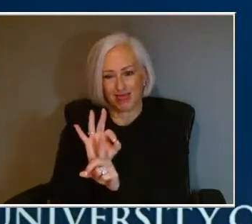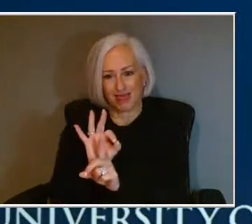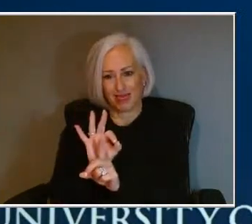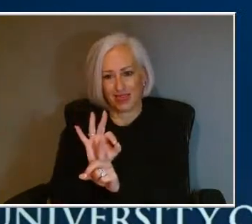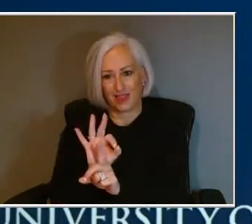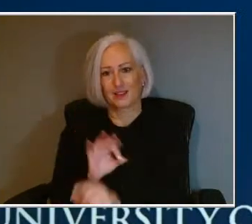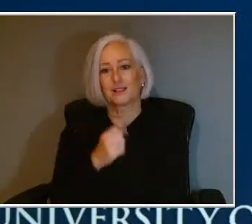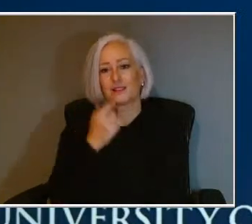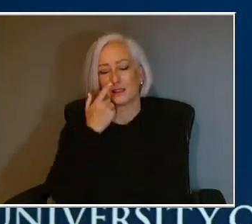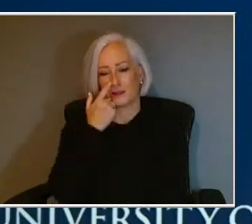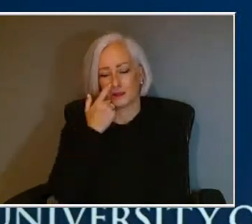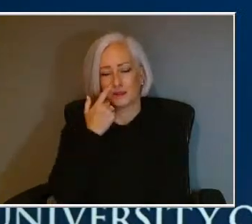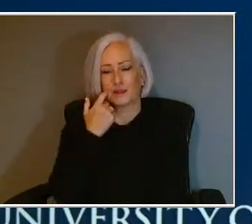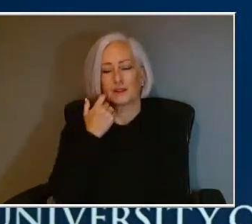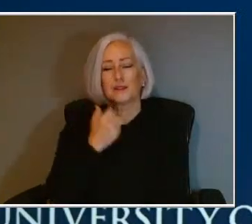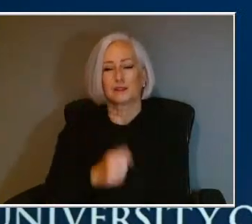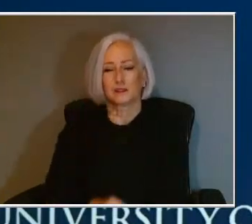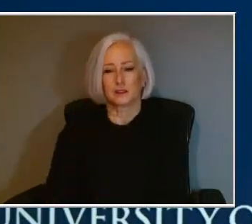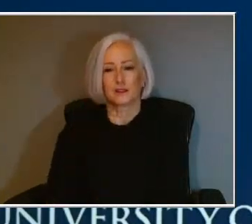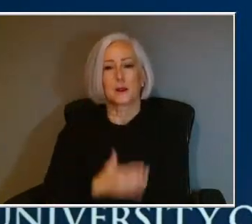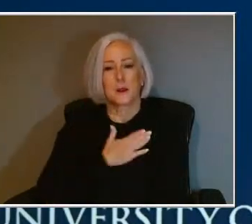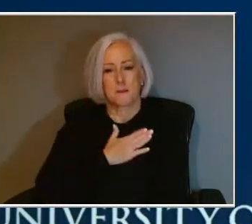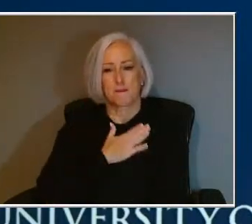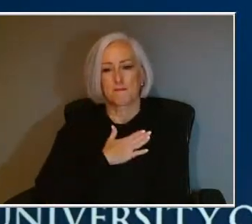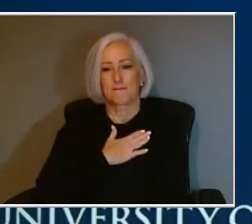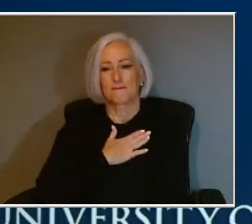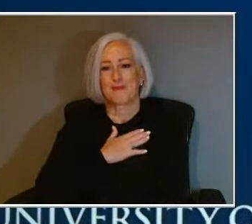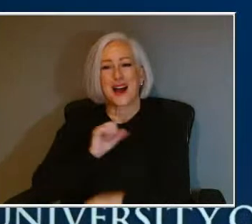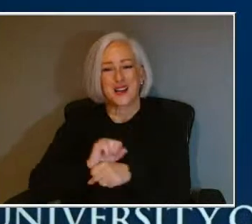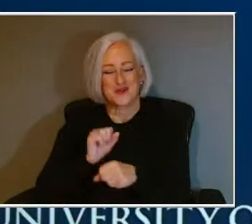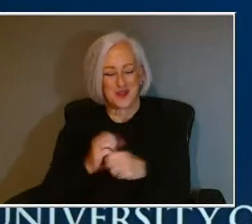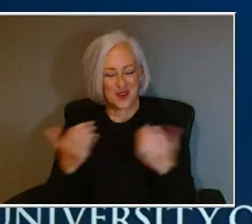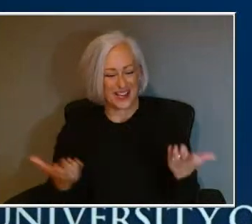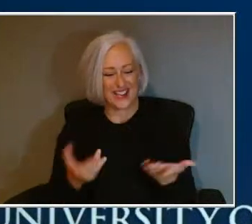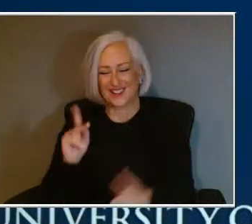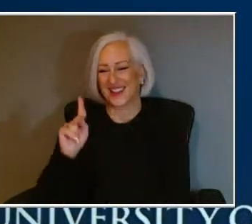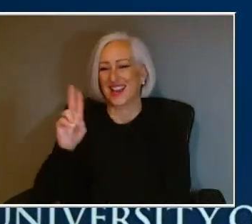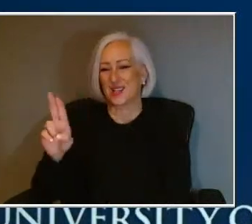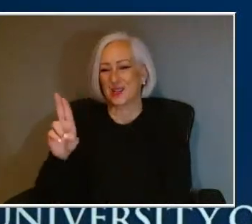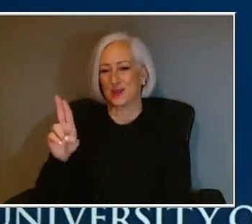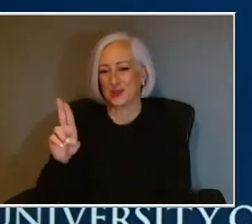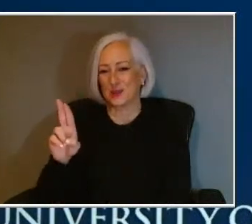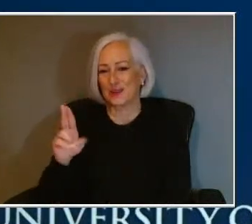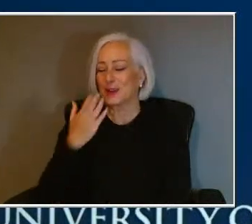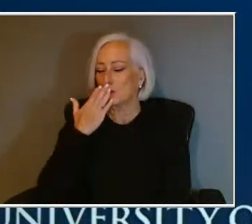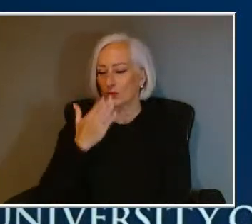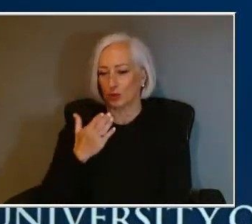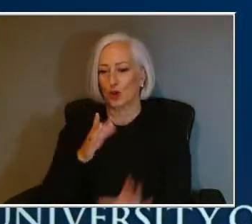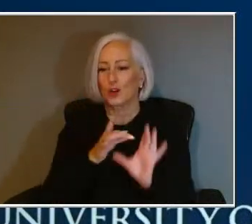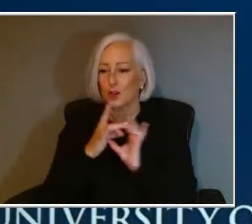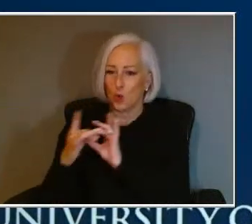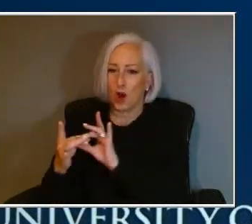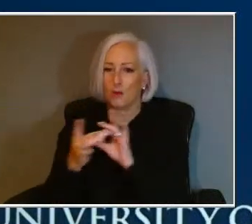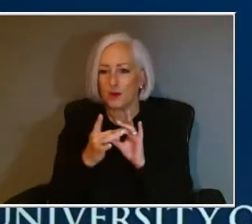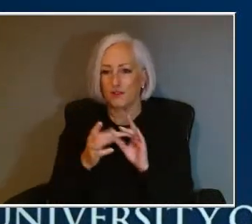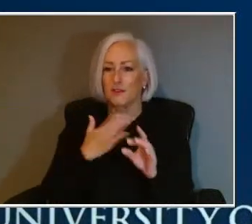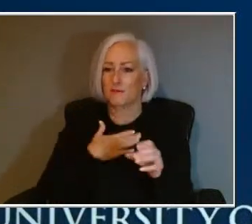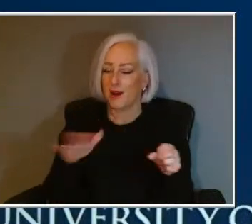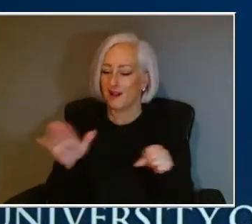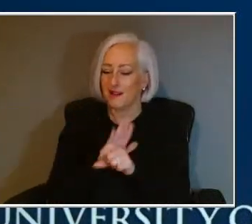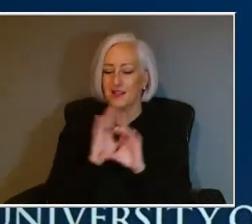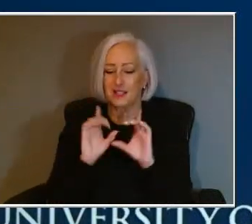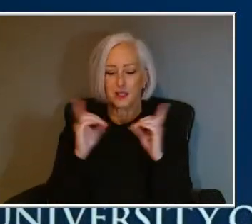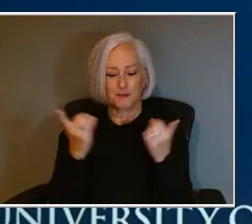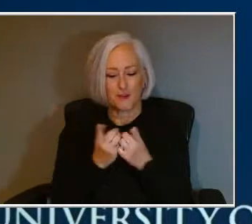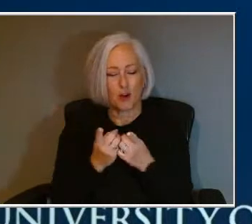mean, my employer, I mean, KU, I mean, they are very cooperative. My entire department, they just treated me